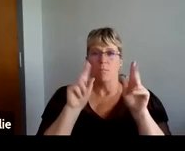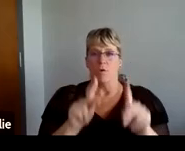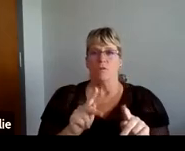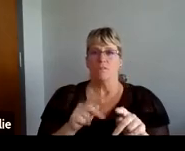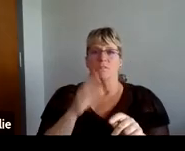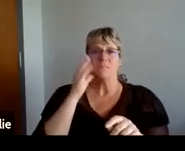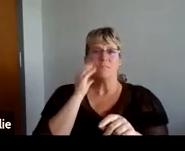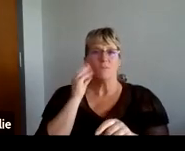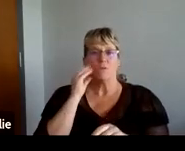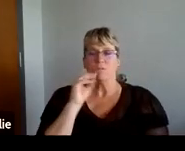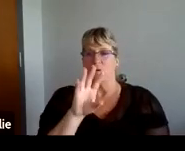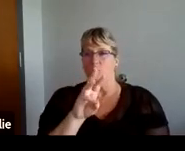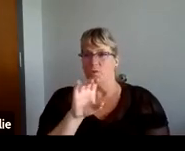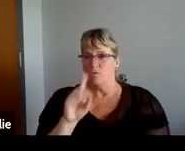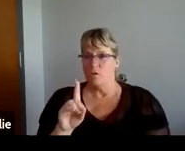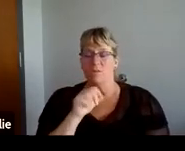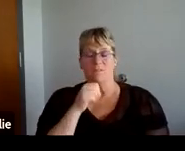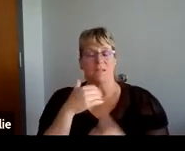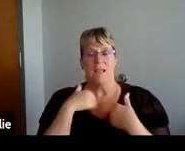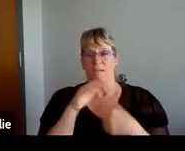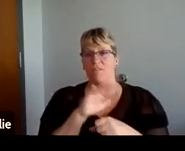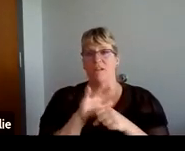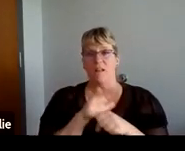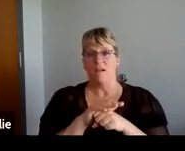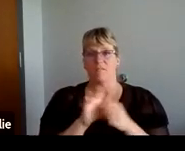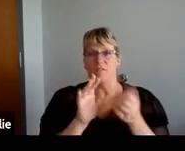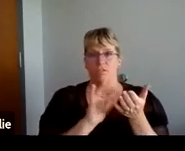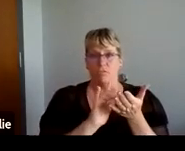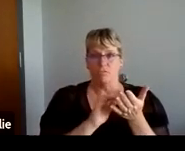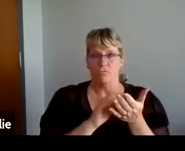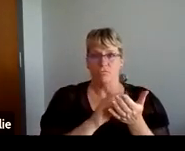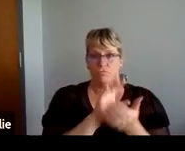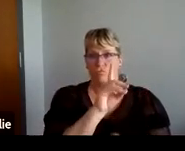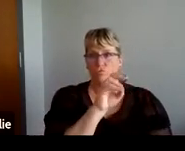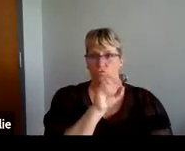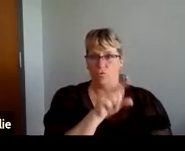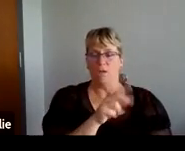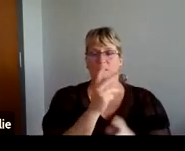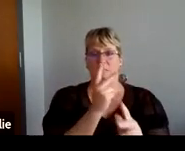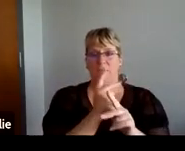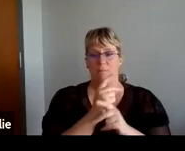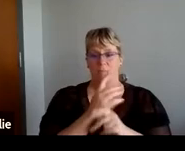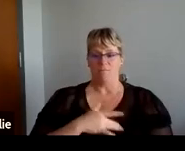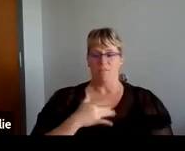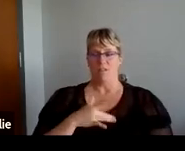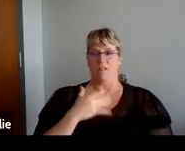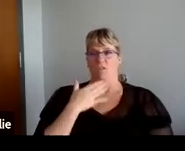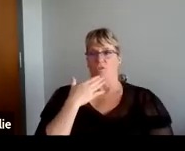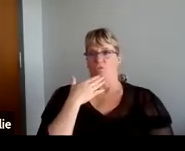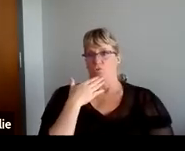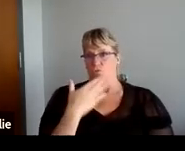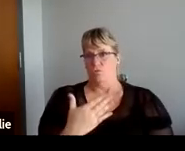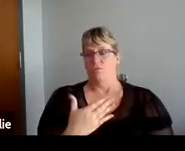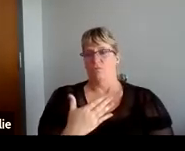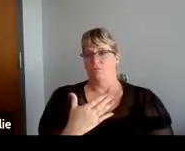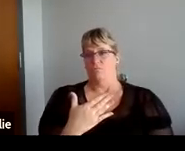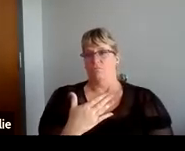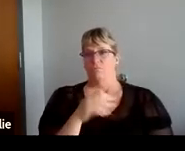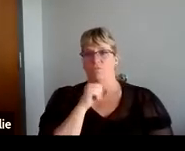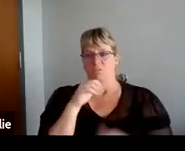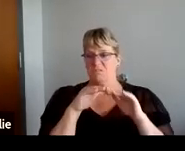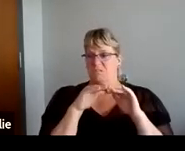they didn't have enough of the substance to keep, them feeling relatively